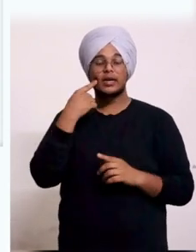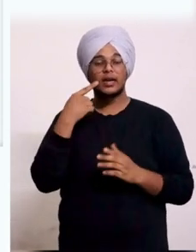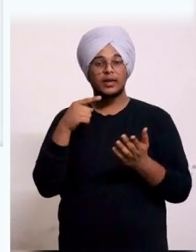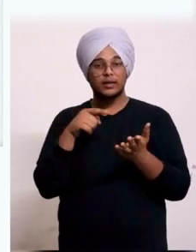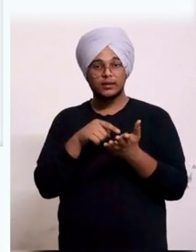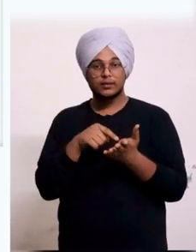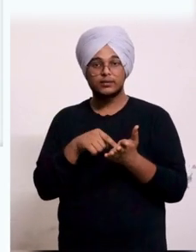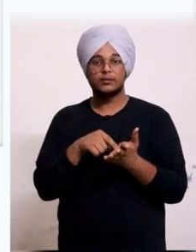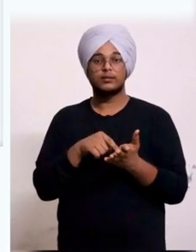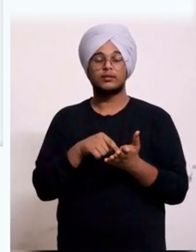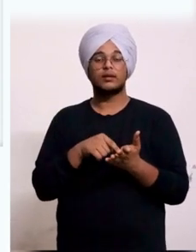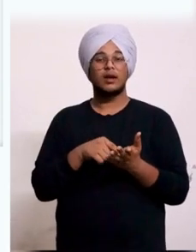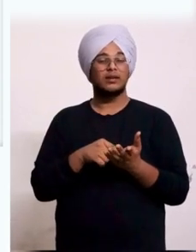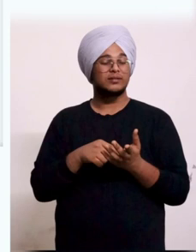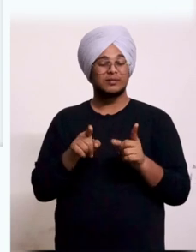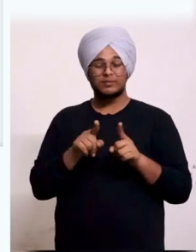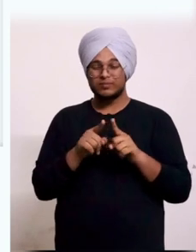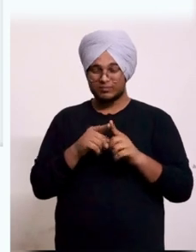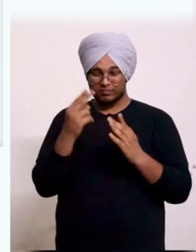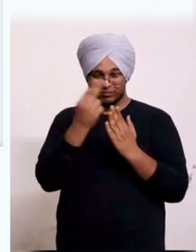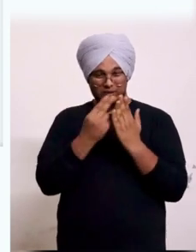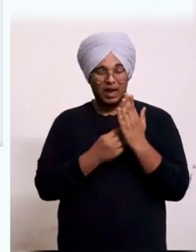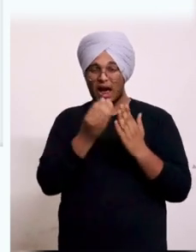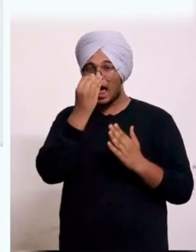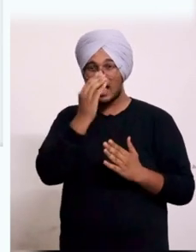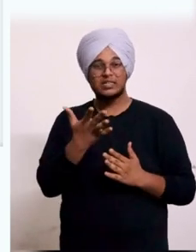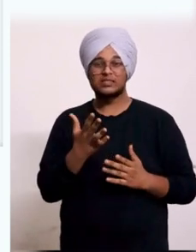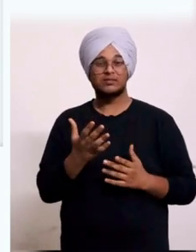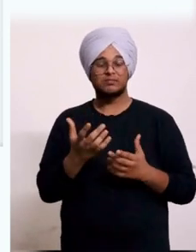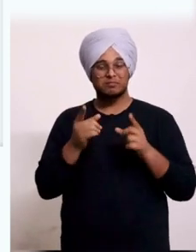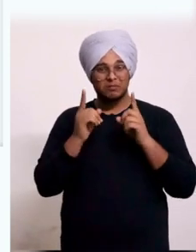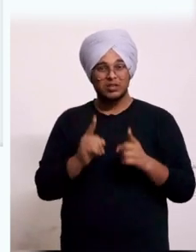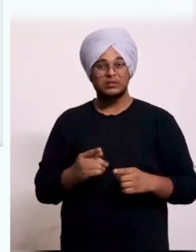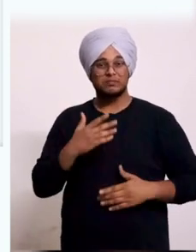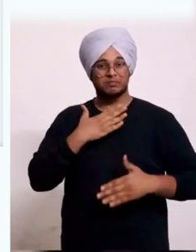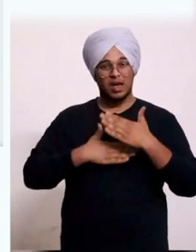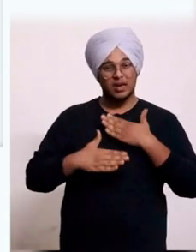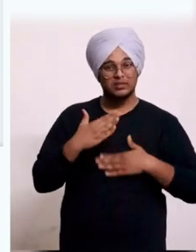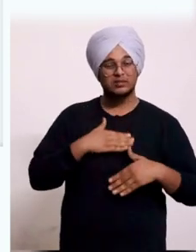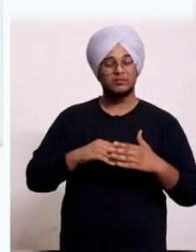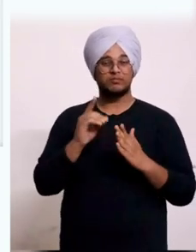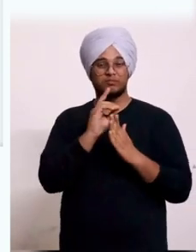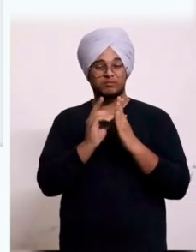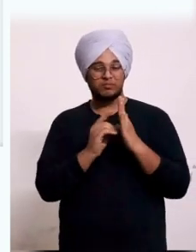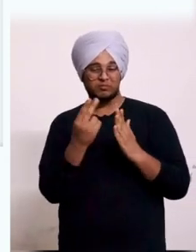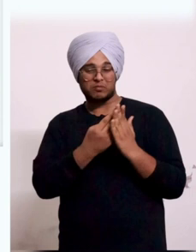very complex, requires high skills and incredible patience to be